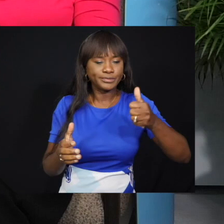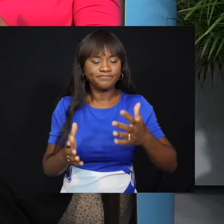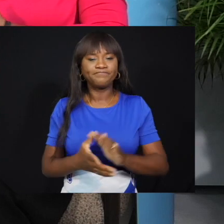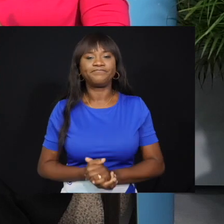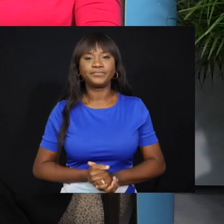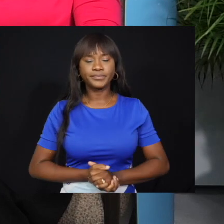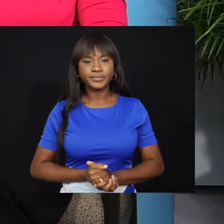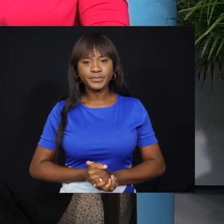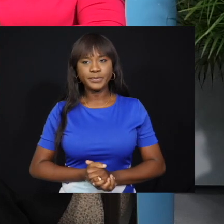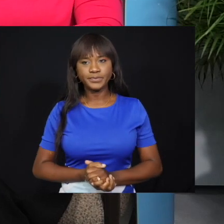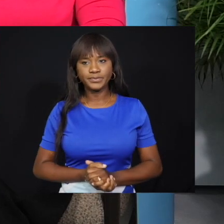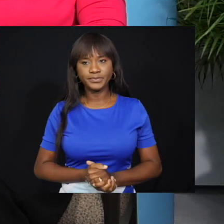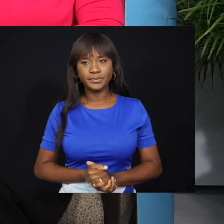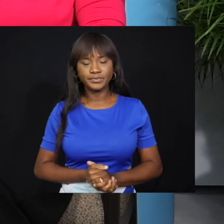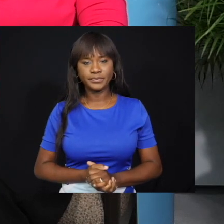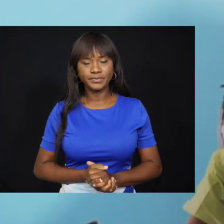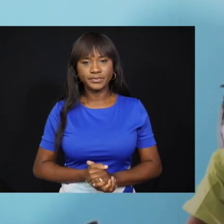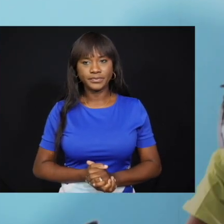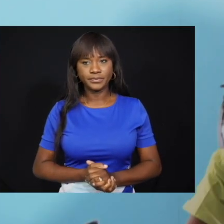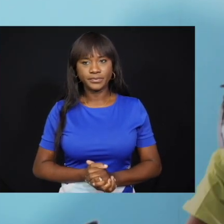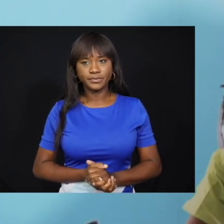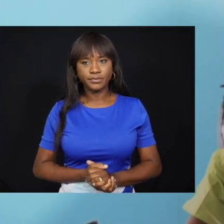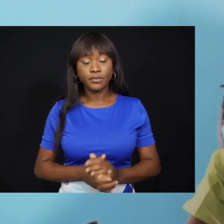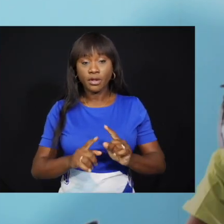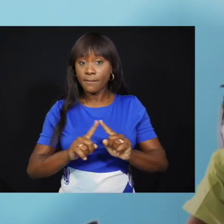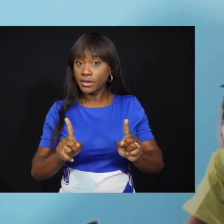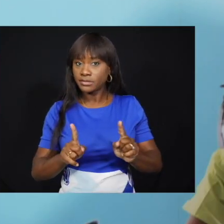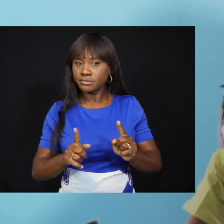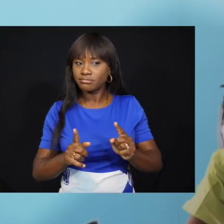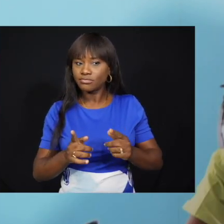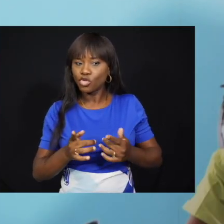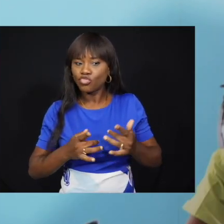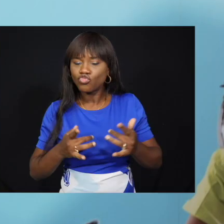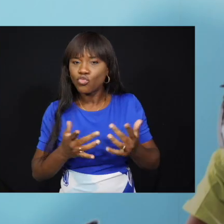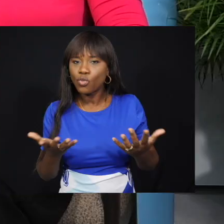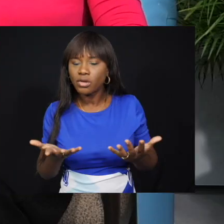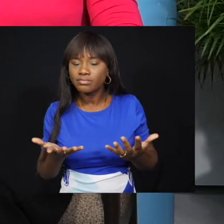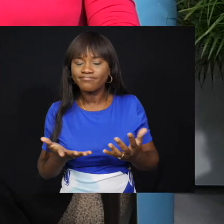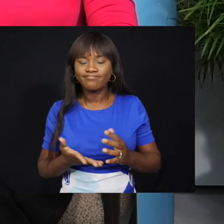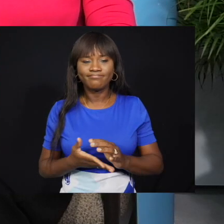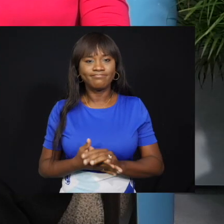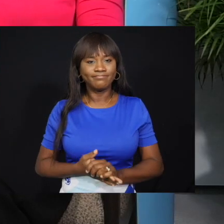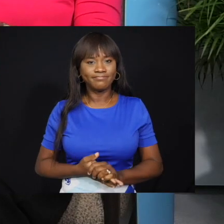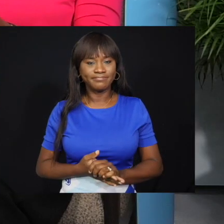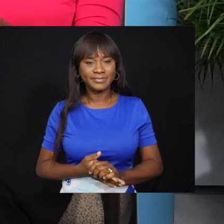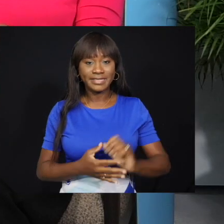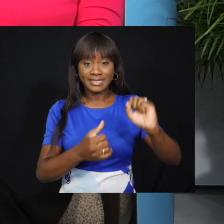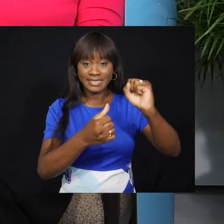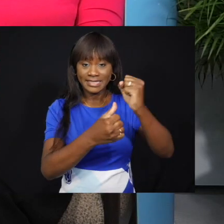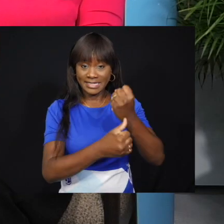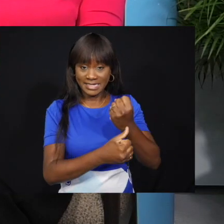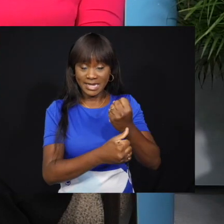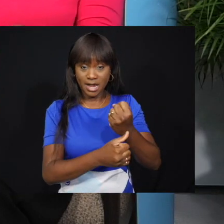how they will meet this group and what they will share. But what is interesting is that you find that